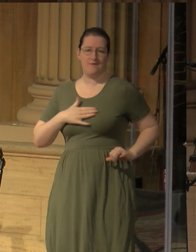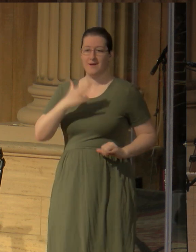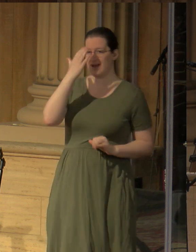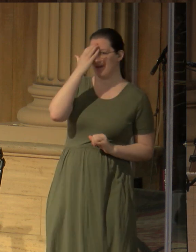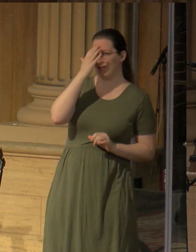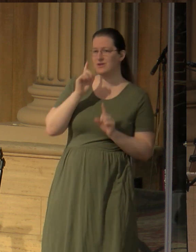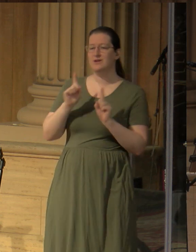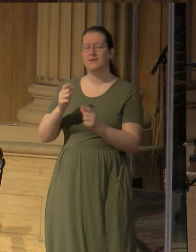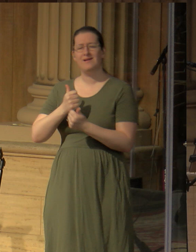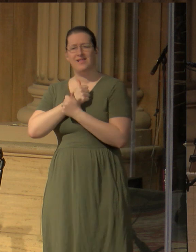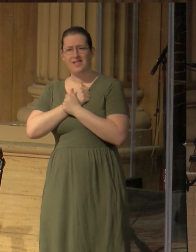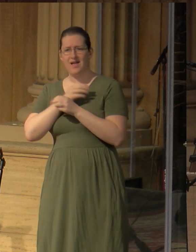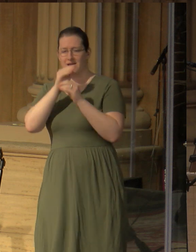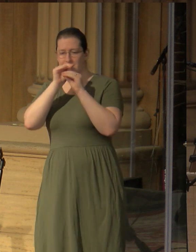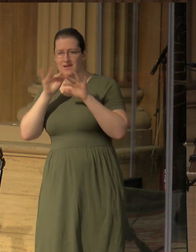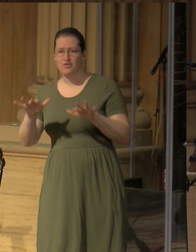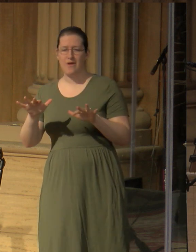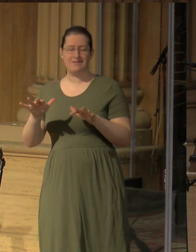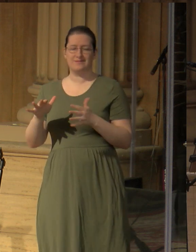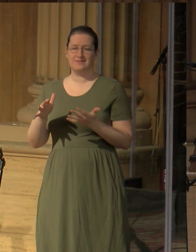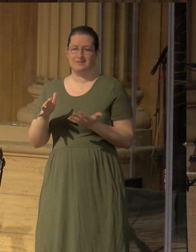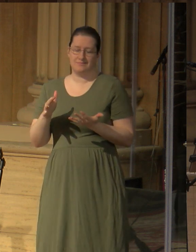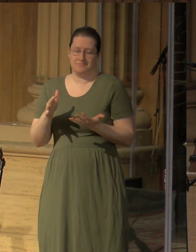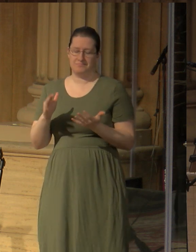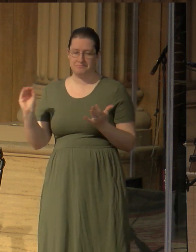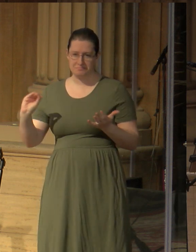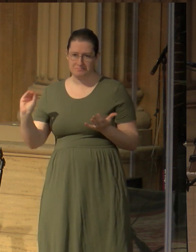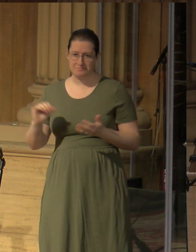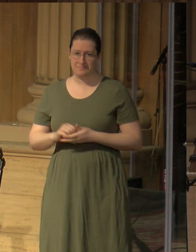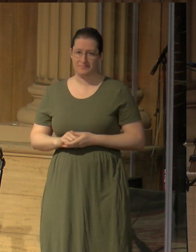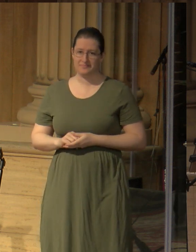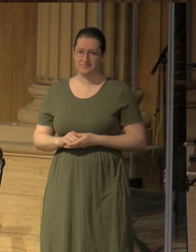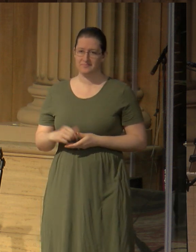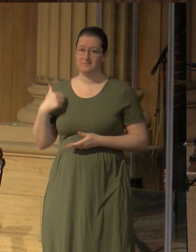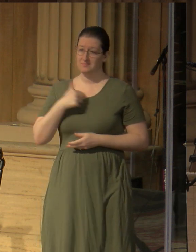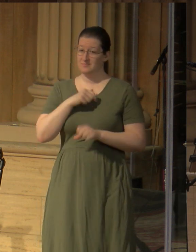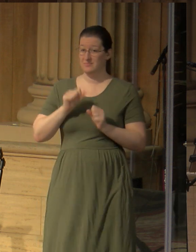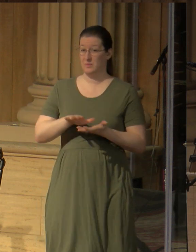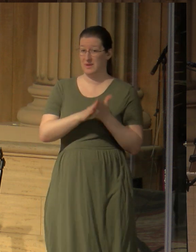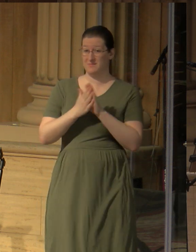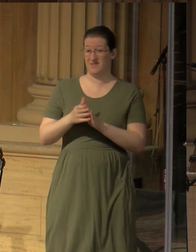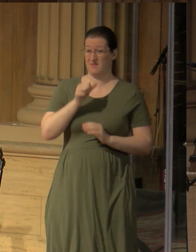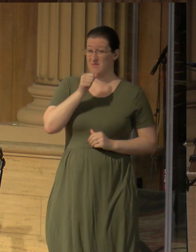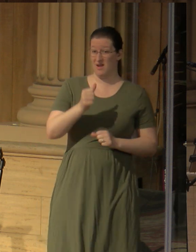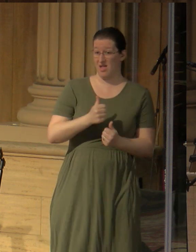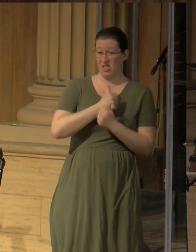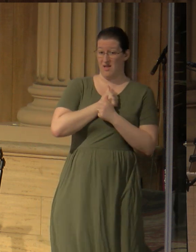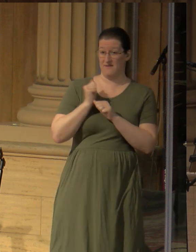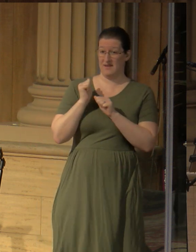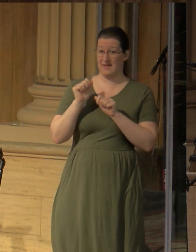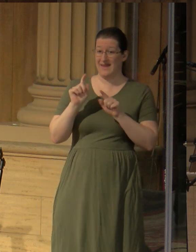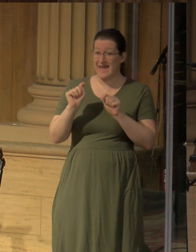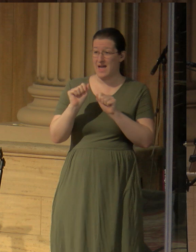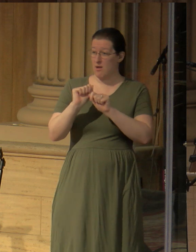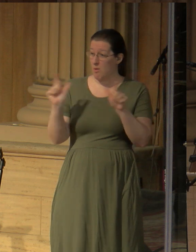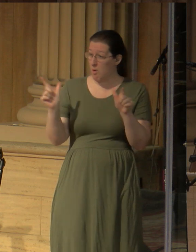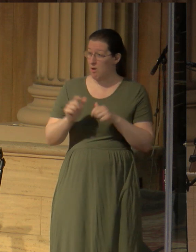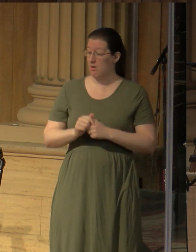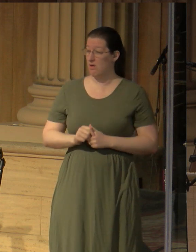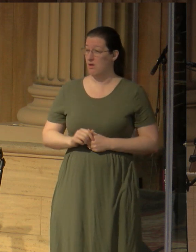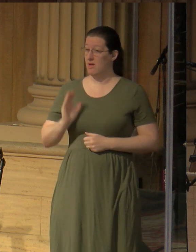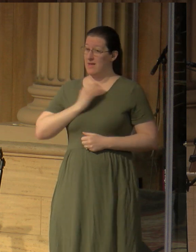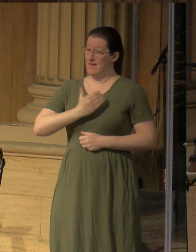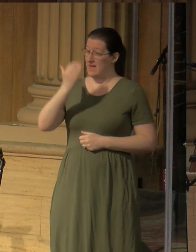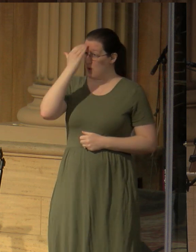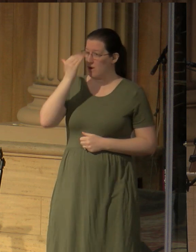muscles. We can start to become everything but loving and gracious. We can have heads that are very,